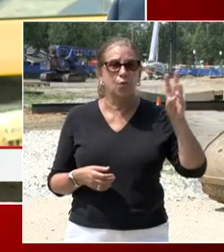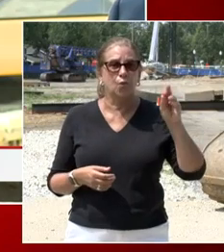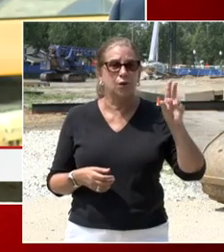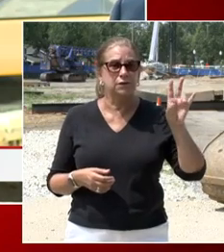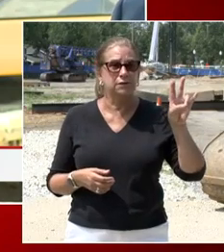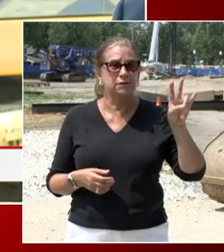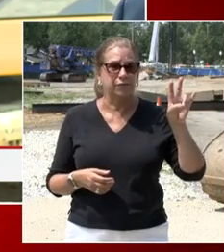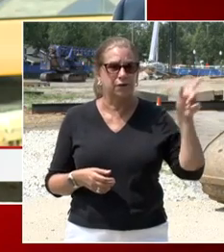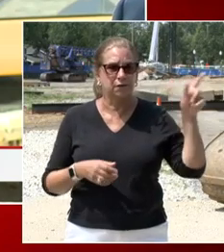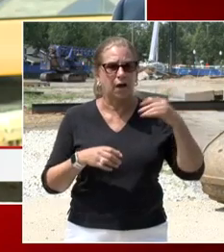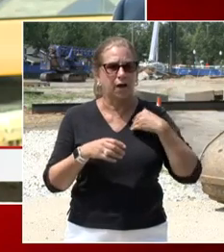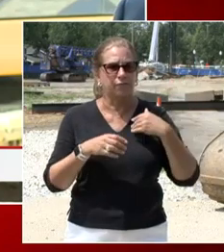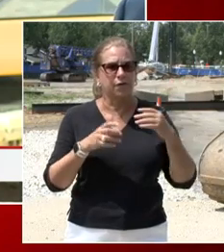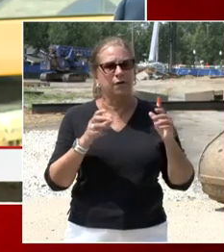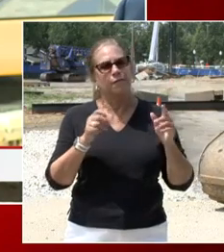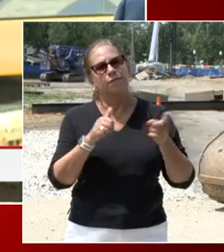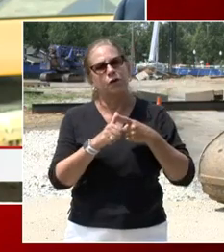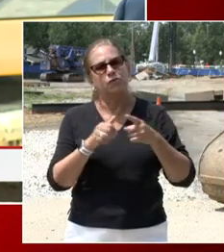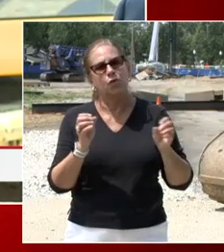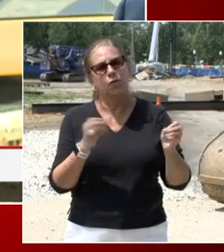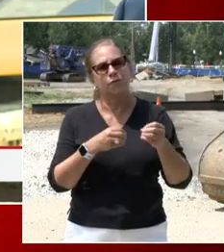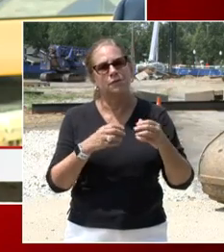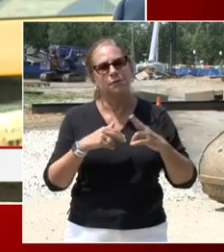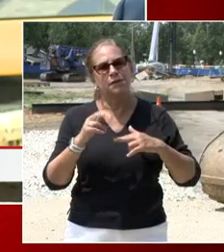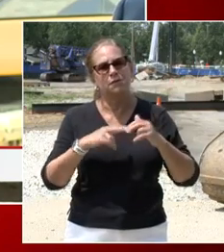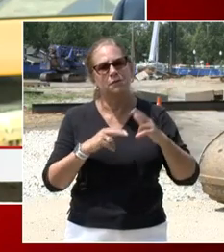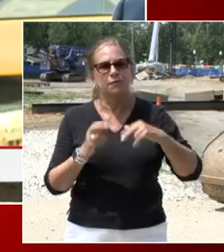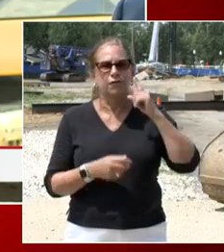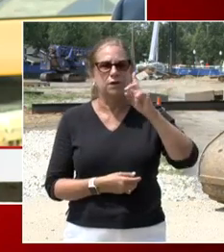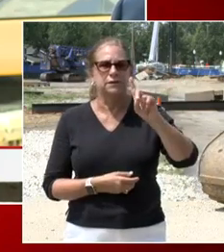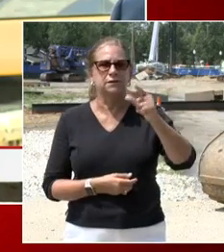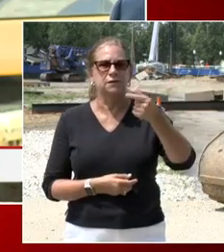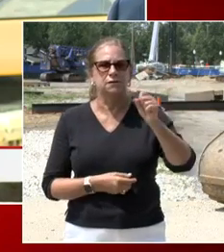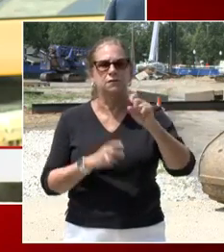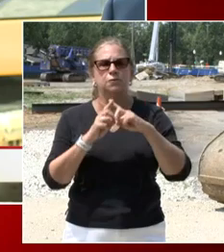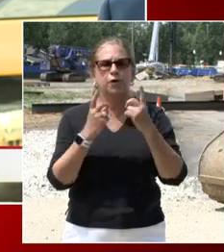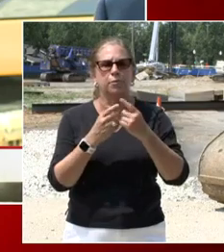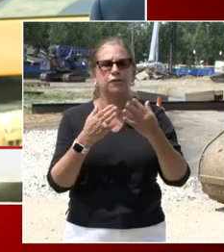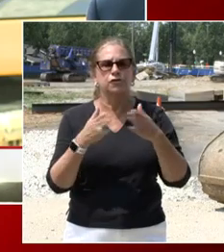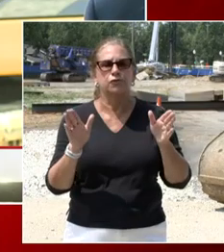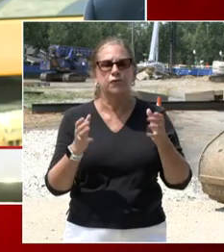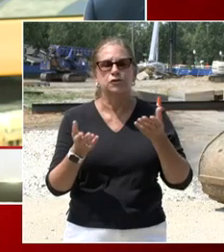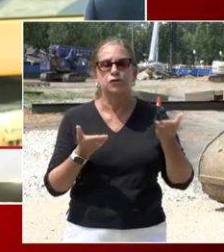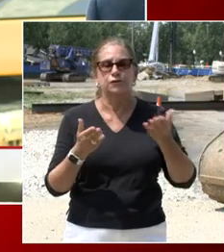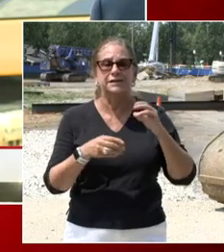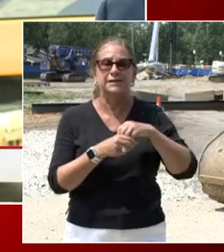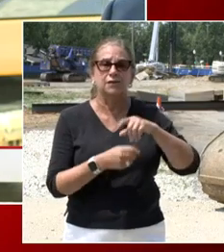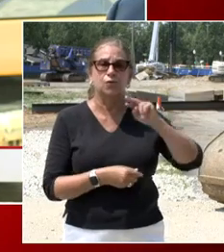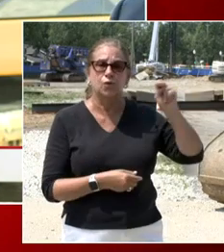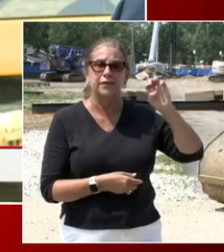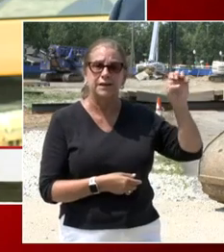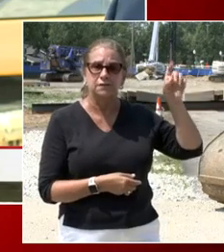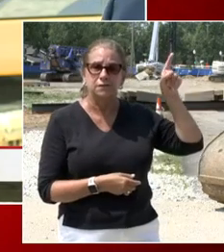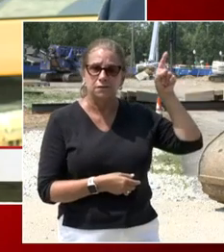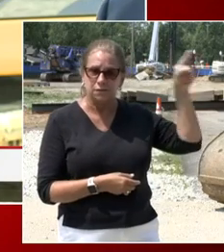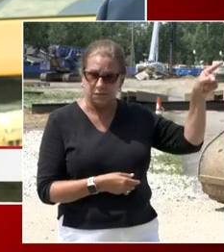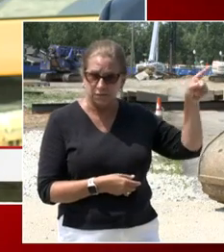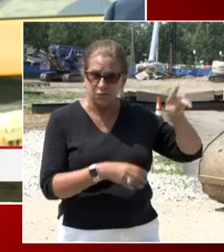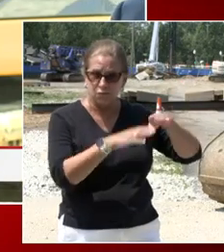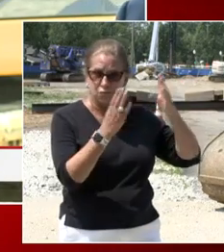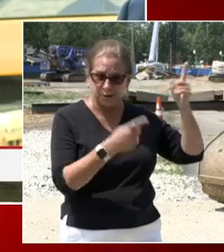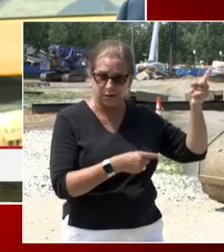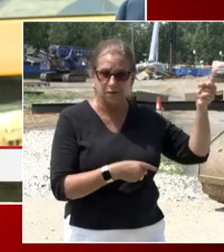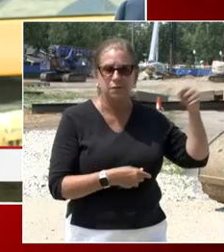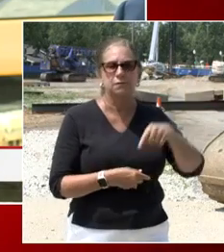tenant, DGS, which is going to have its headquarters in Northeast Heights. Our second groundbreaking of a